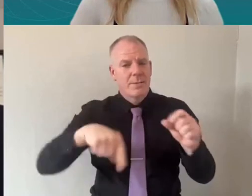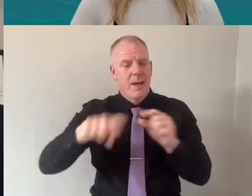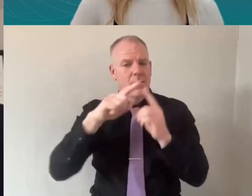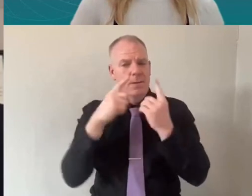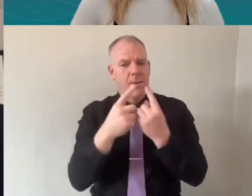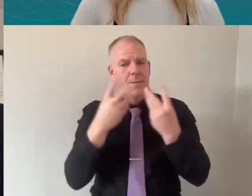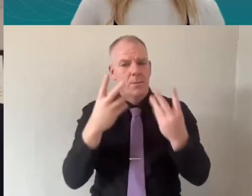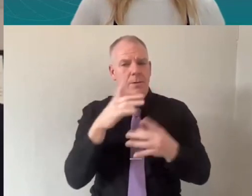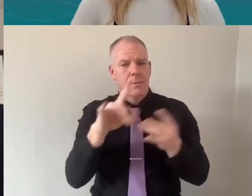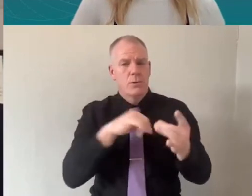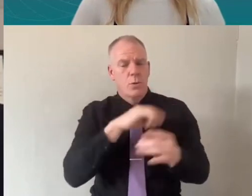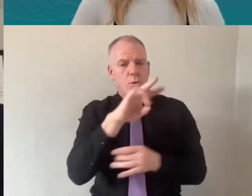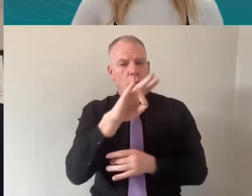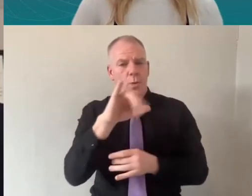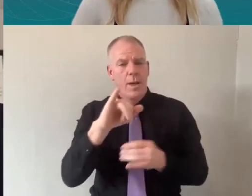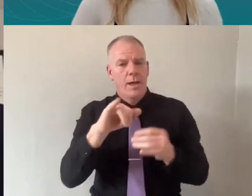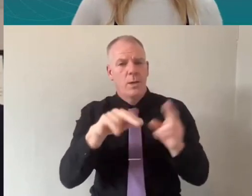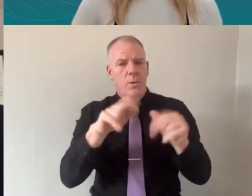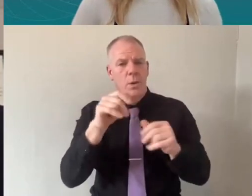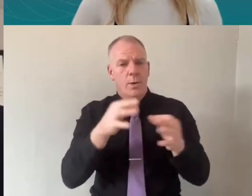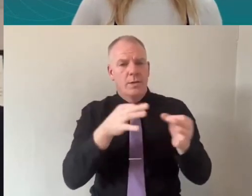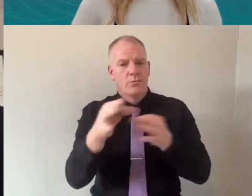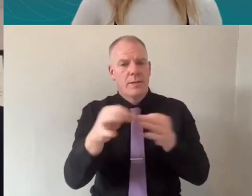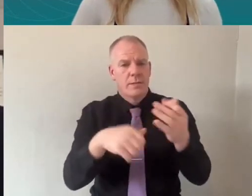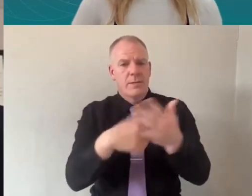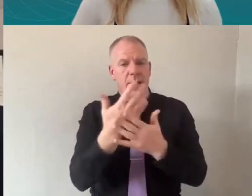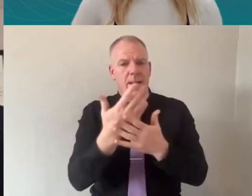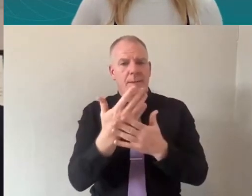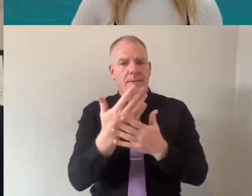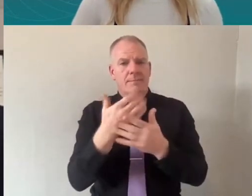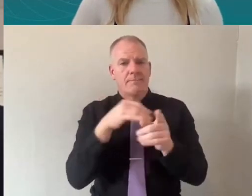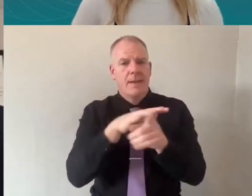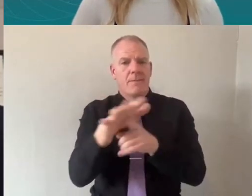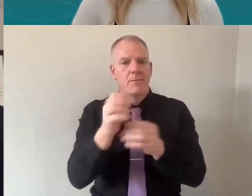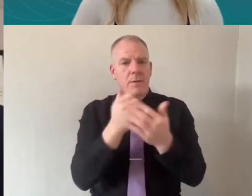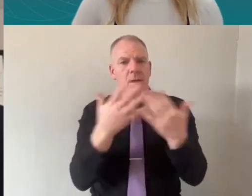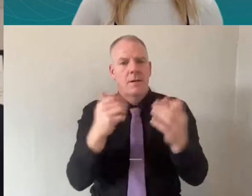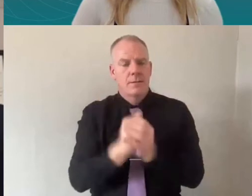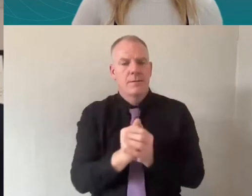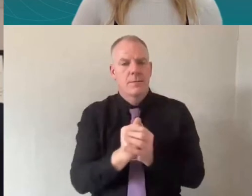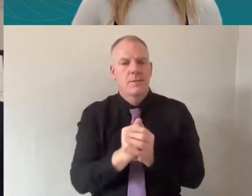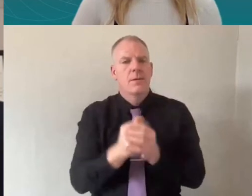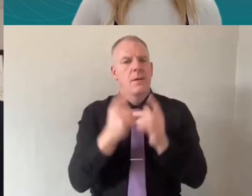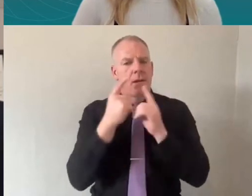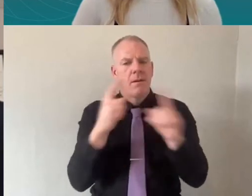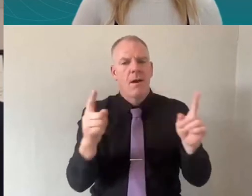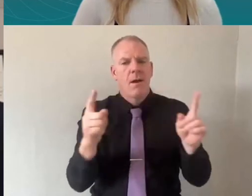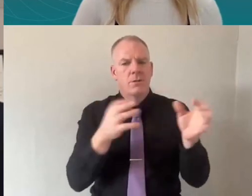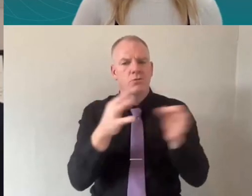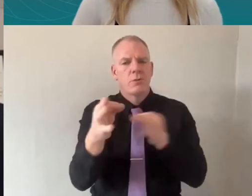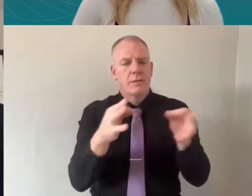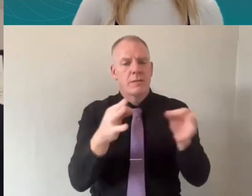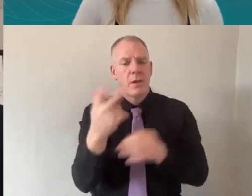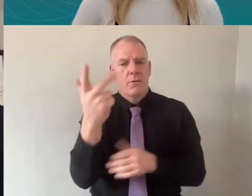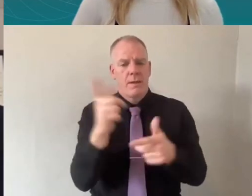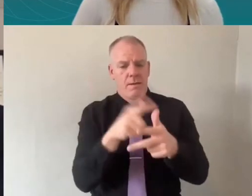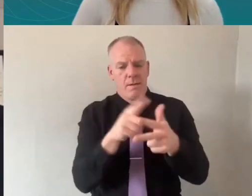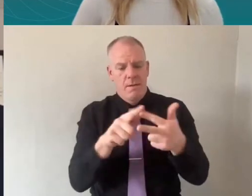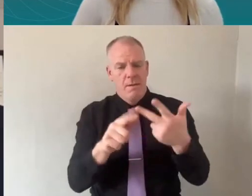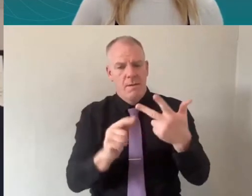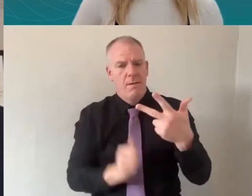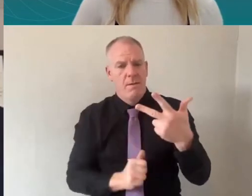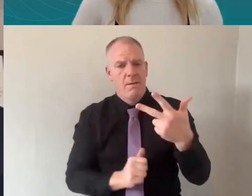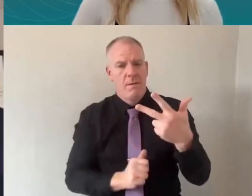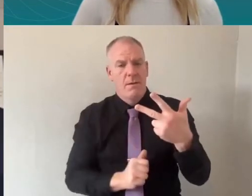see QQI's new strategy develop and take shape. In launching the strategy, there's three points we'd like to touch on.